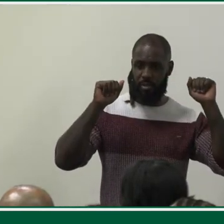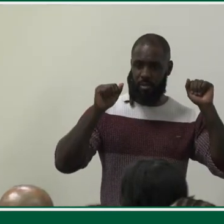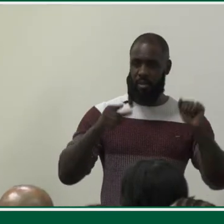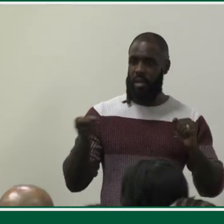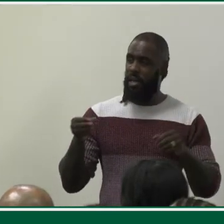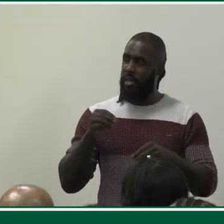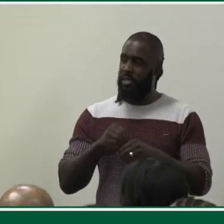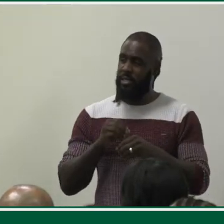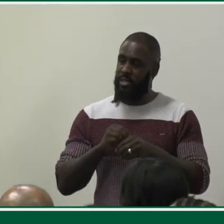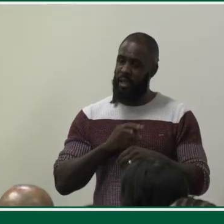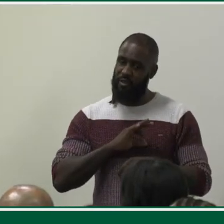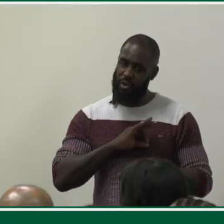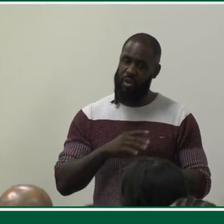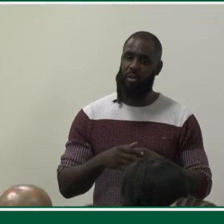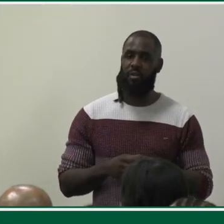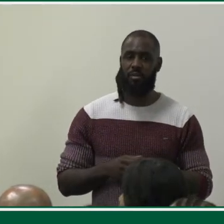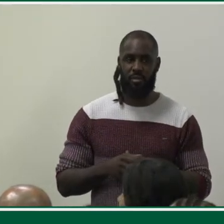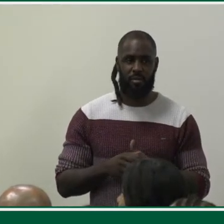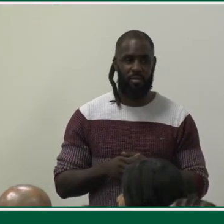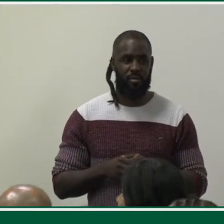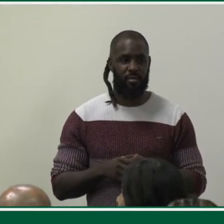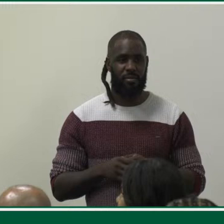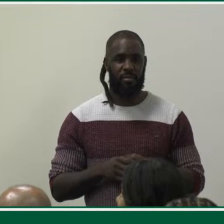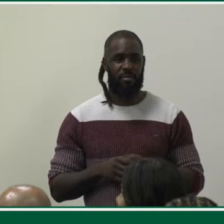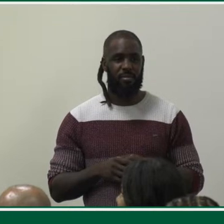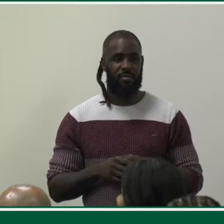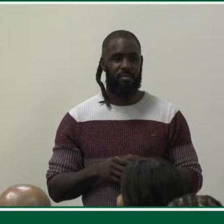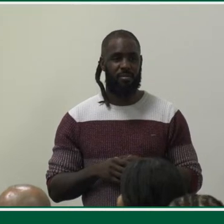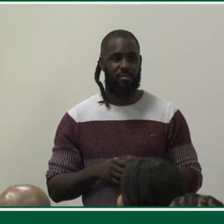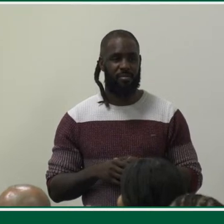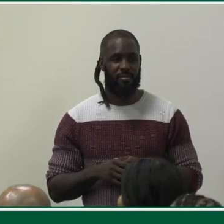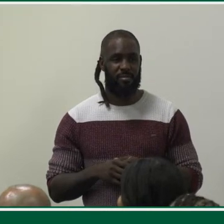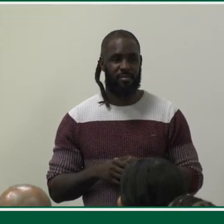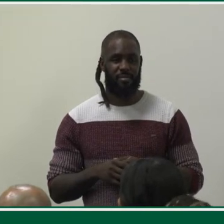in a fraternity. And